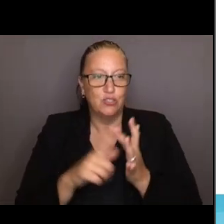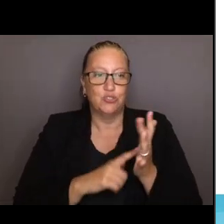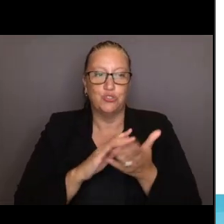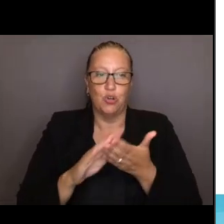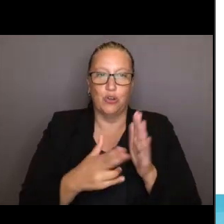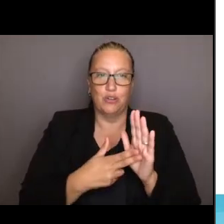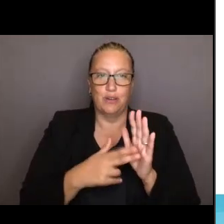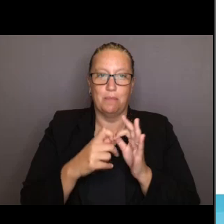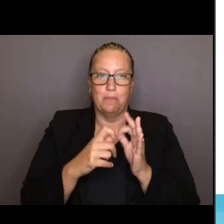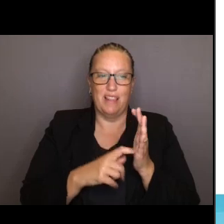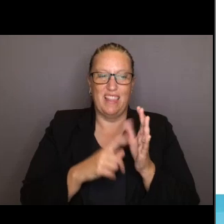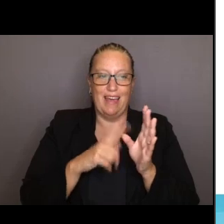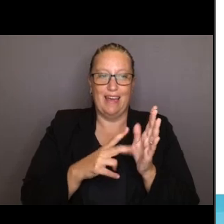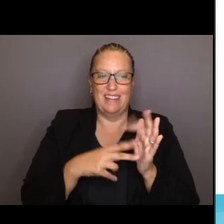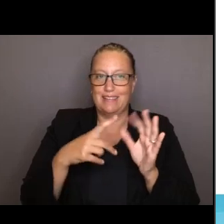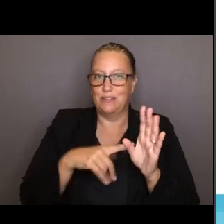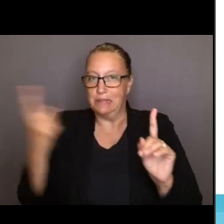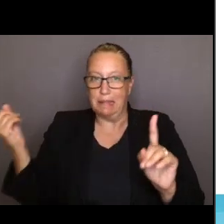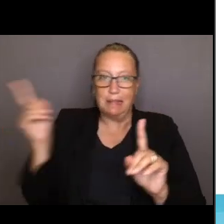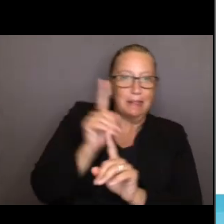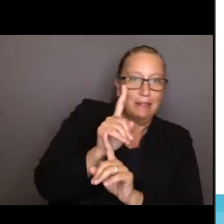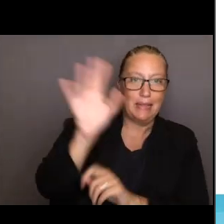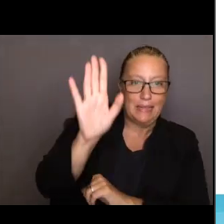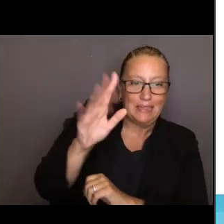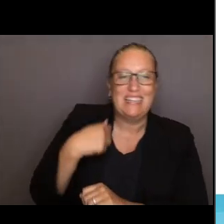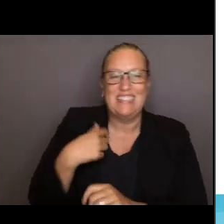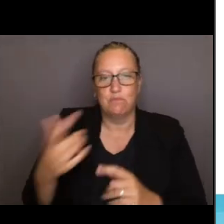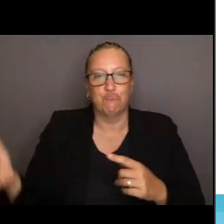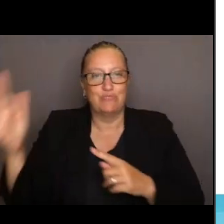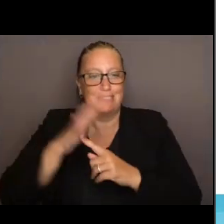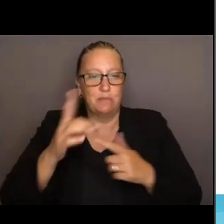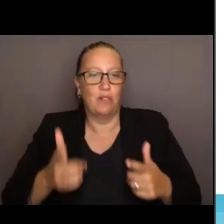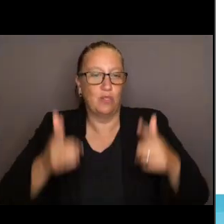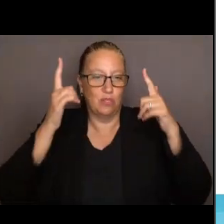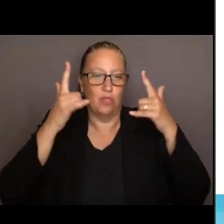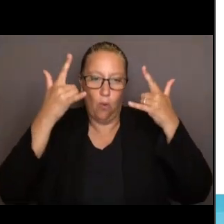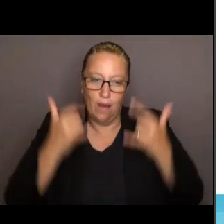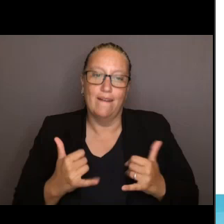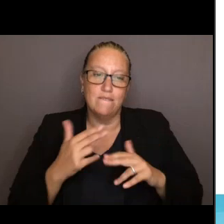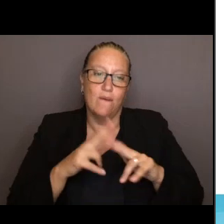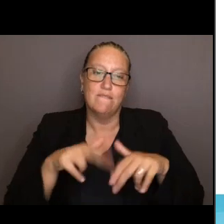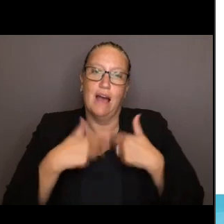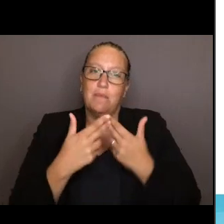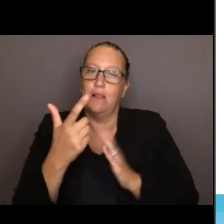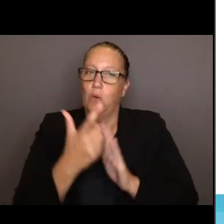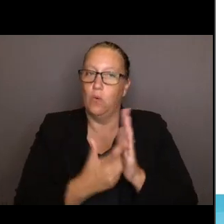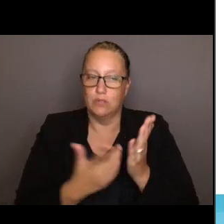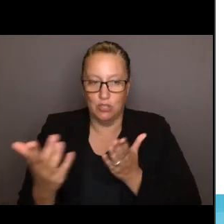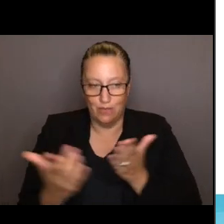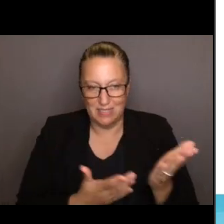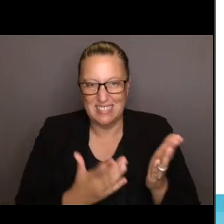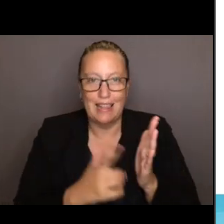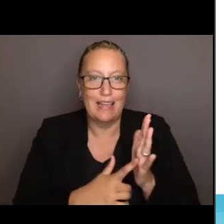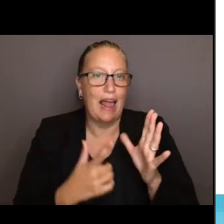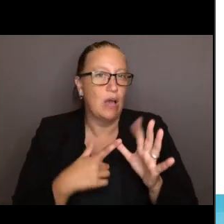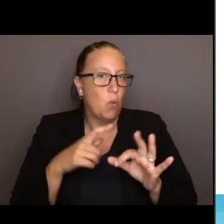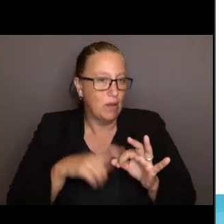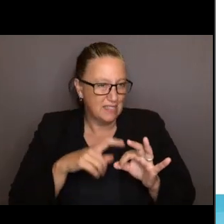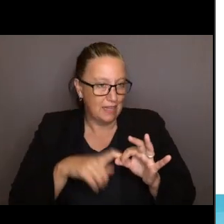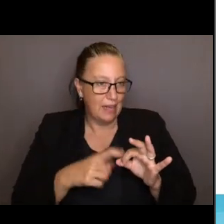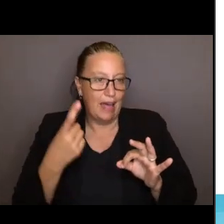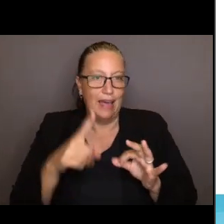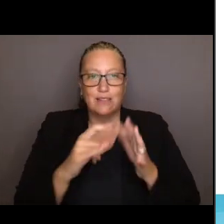on screen. He's the principal lawyer from the Family Law Services team as well at Legal Aid Queensland. And lastly, we have Sonia Ryan,